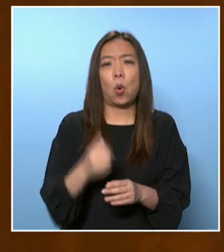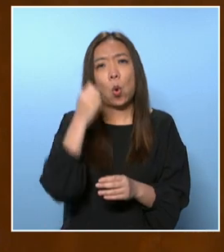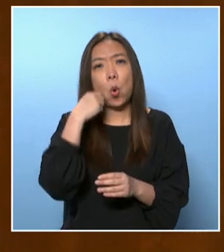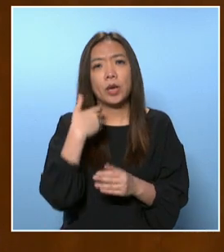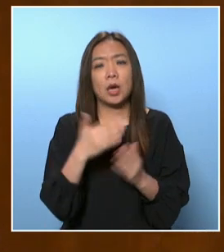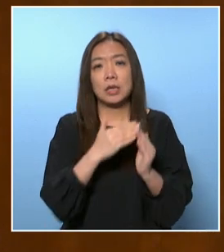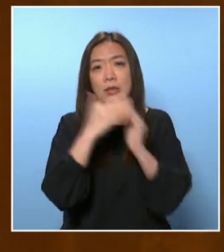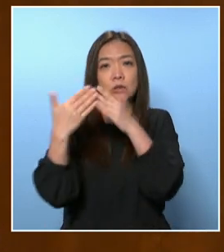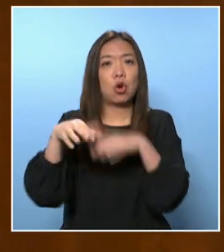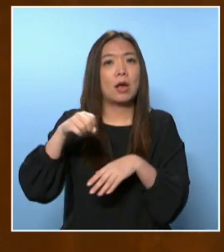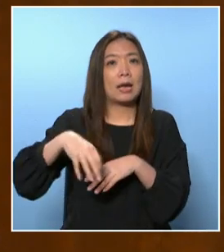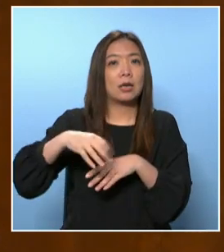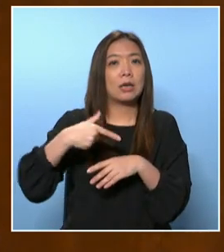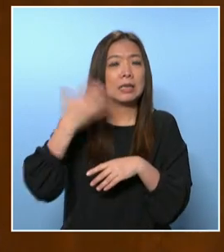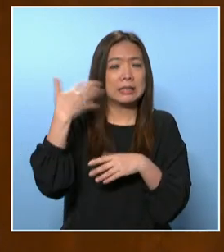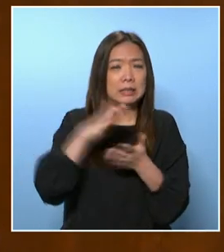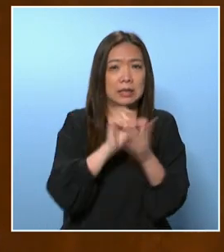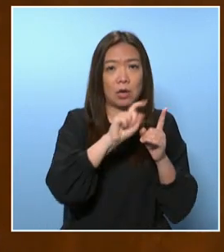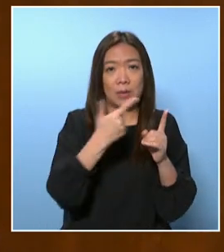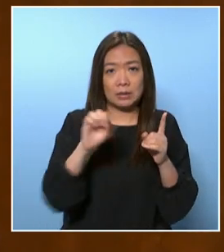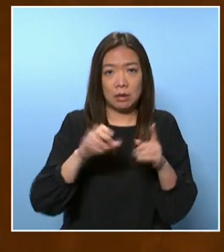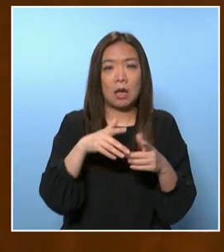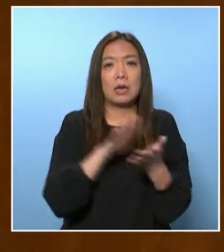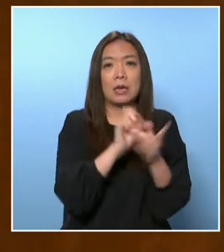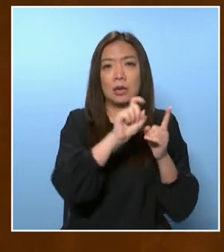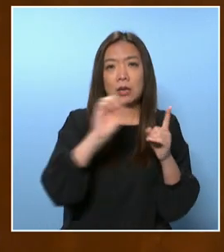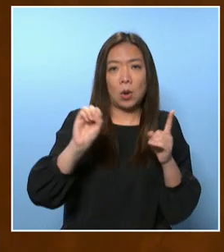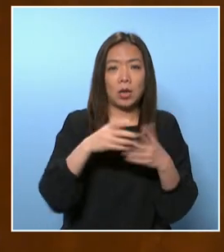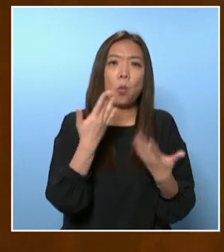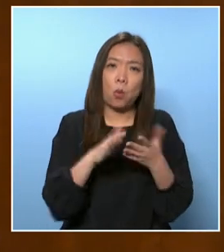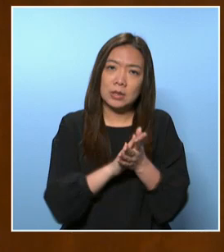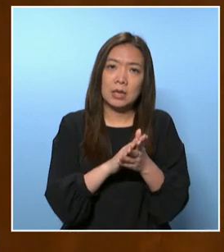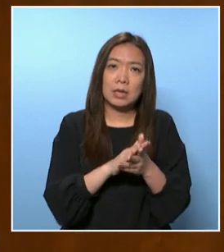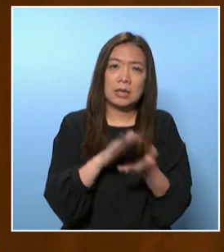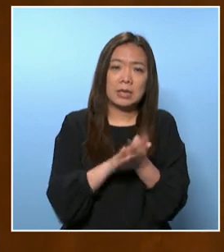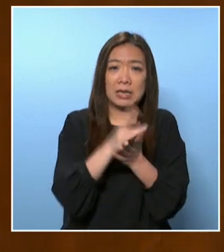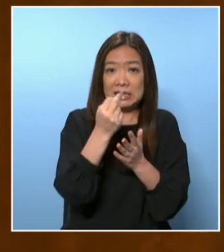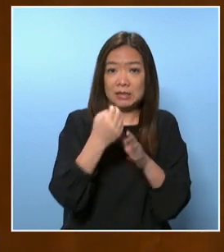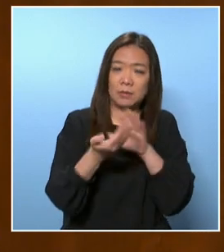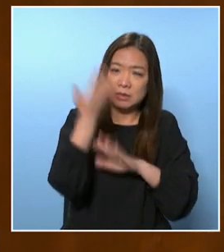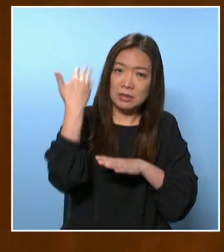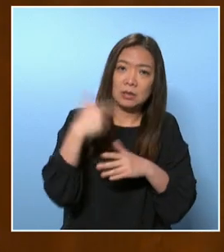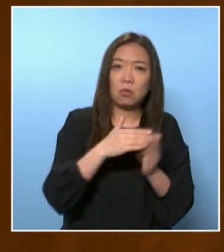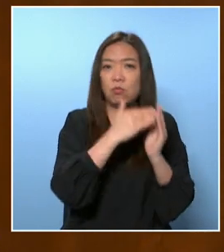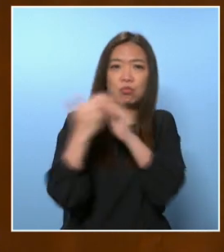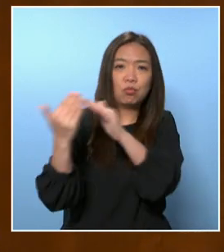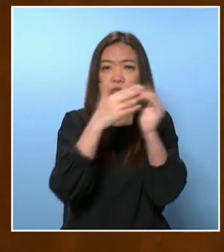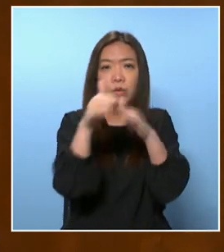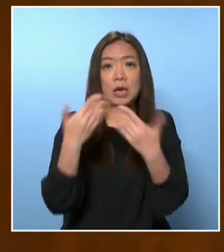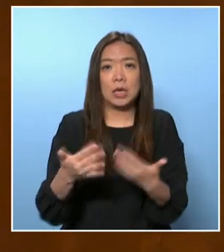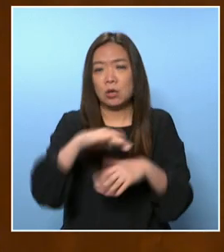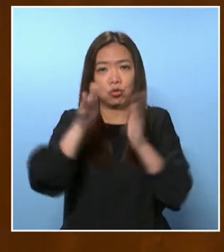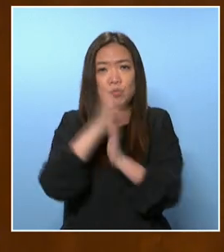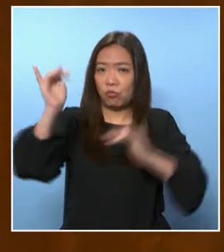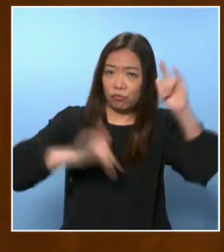and many of the senior citizens or many people who emigrated in the 1980s, 1990s, or 20 years ago, and they are getting